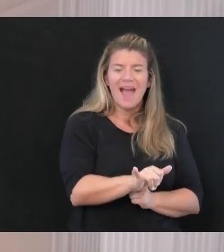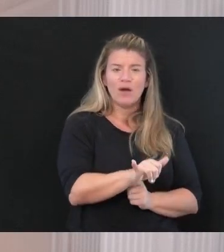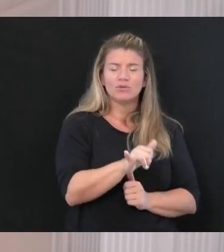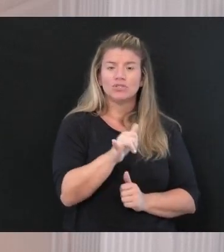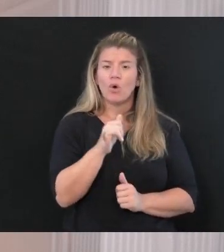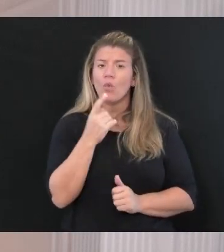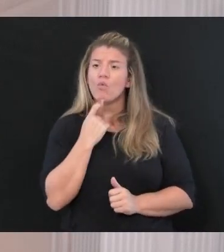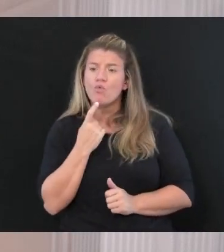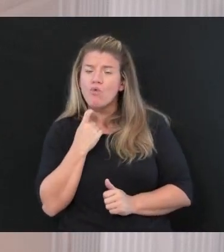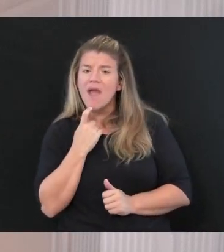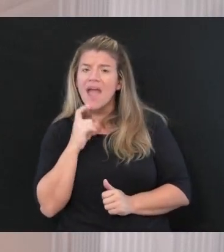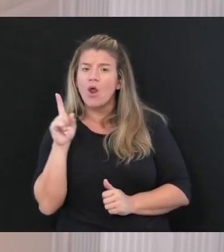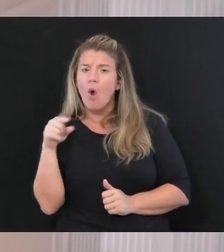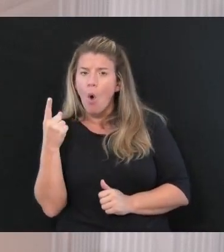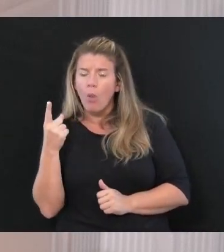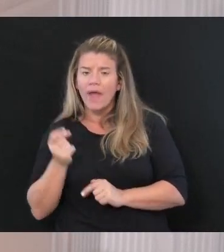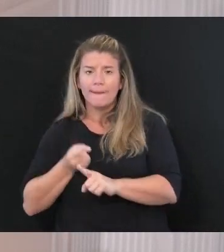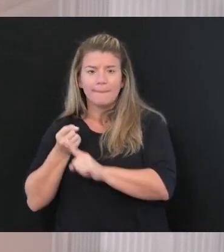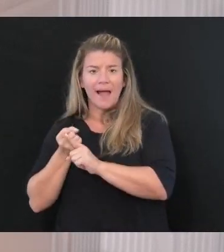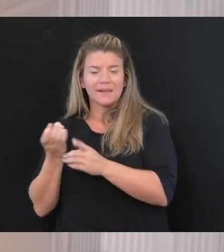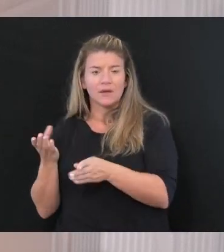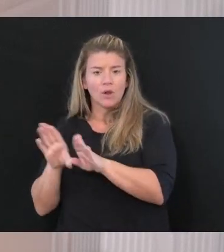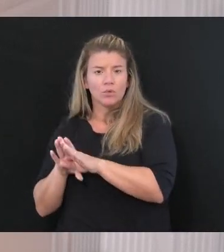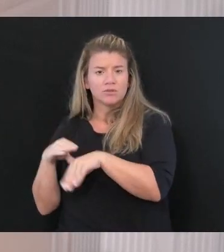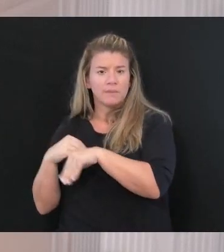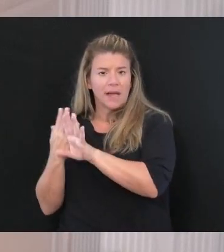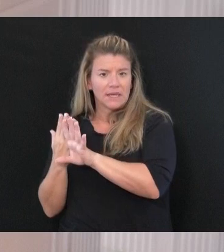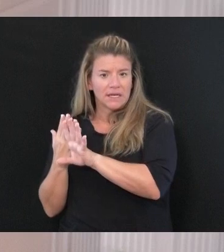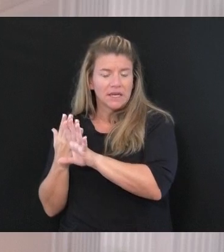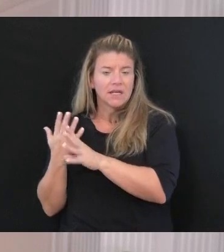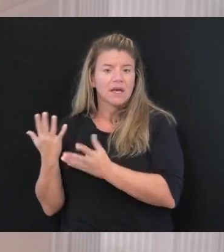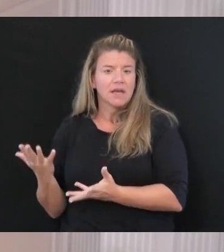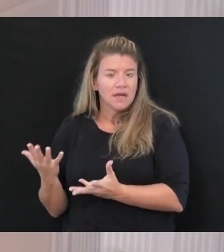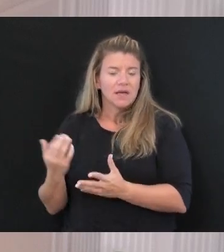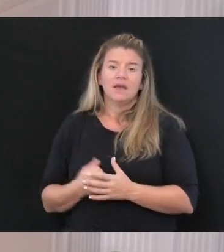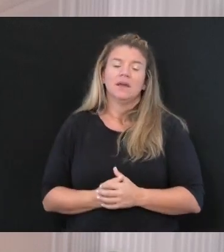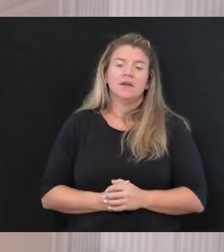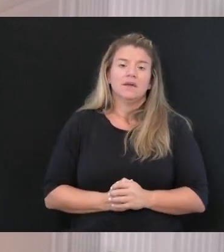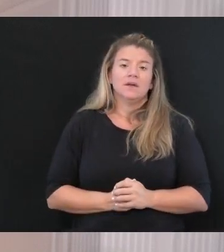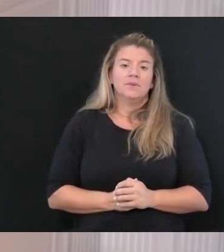that affected that put everybody on fully remote. And